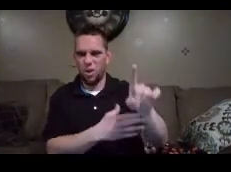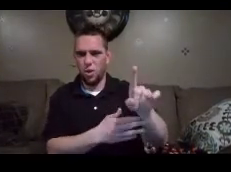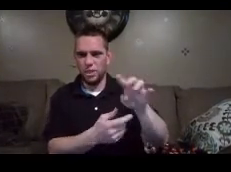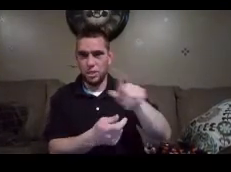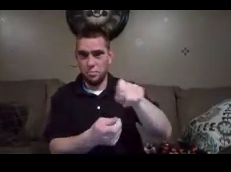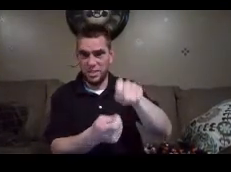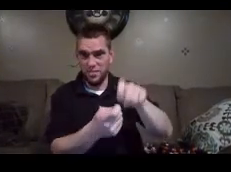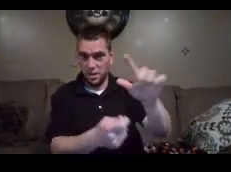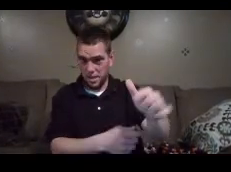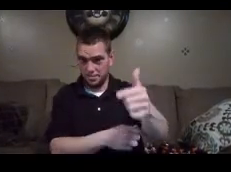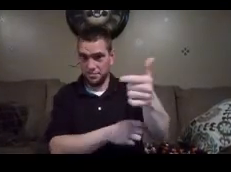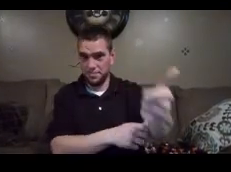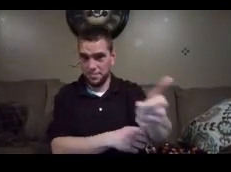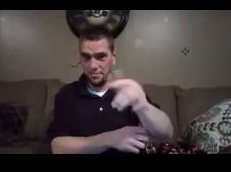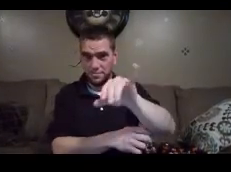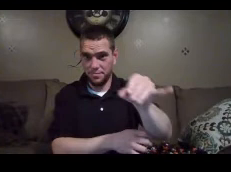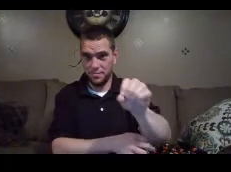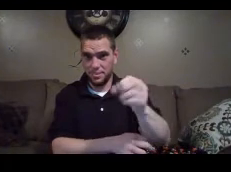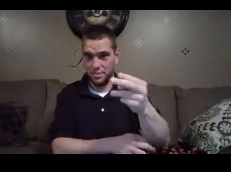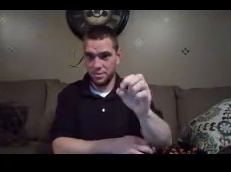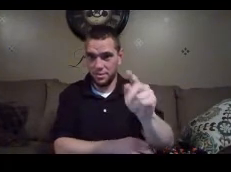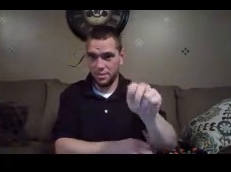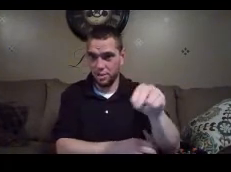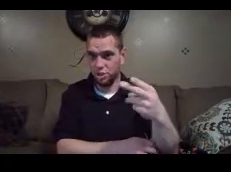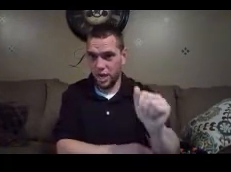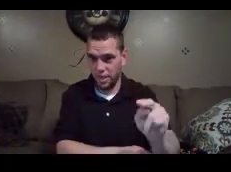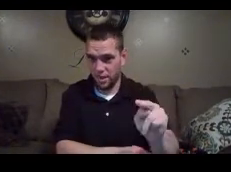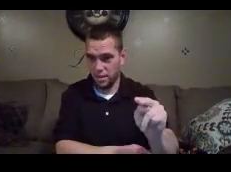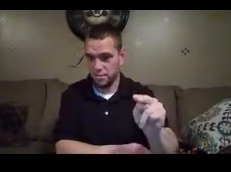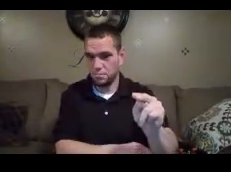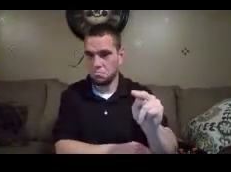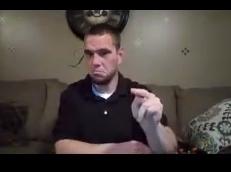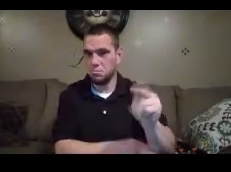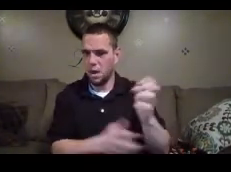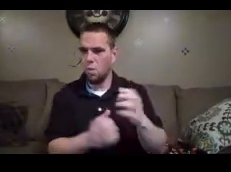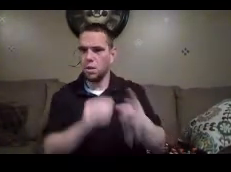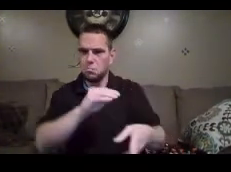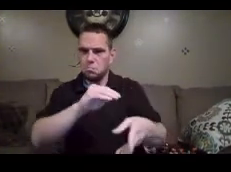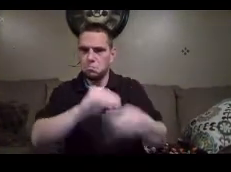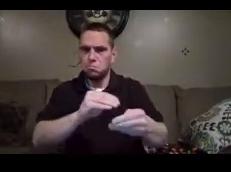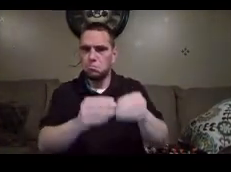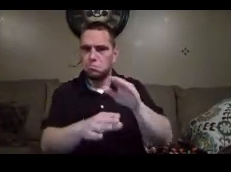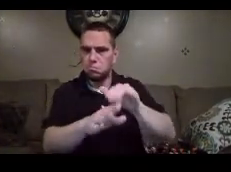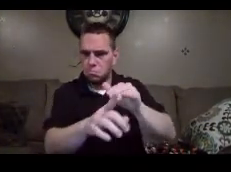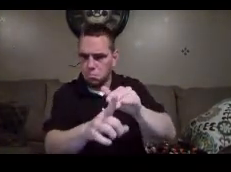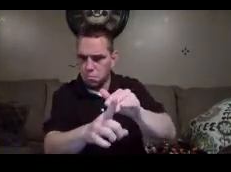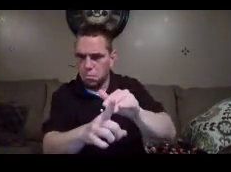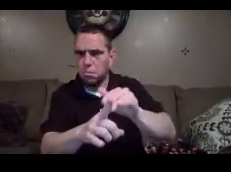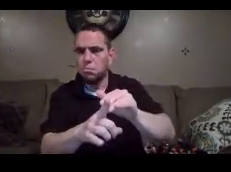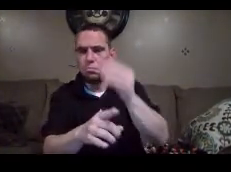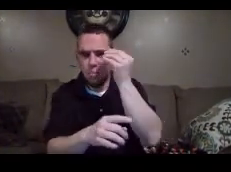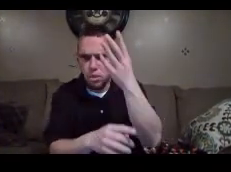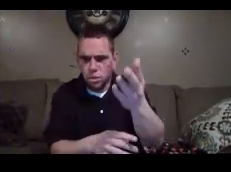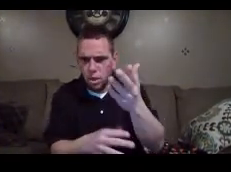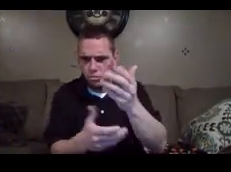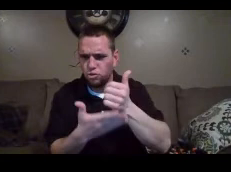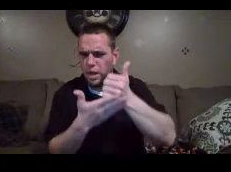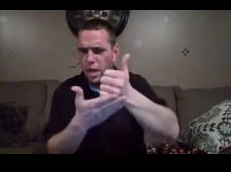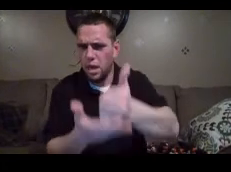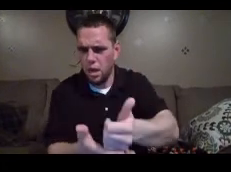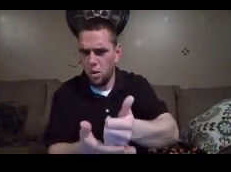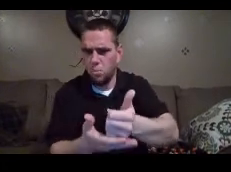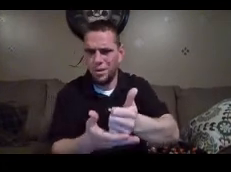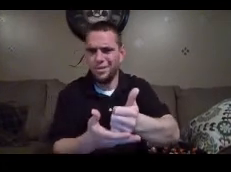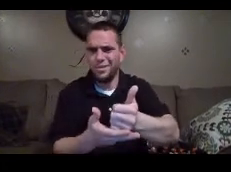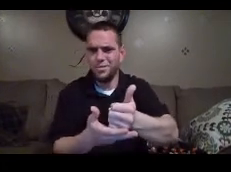his section, but I do want to note that what we're trying to do is help to make accessible documents. A screen reader is not